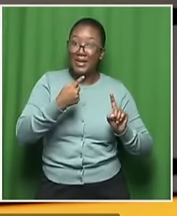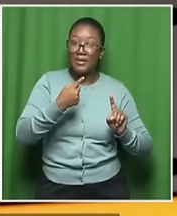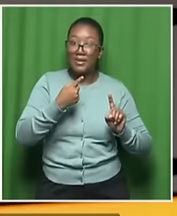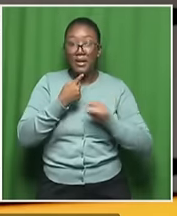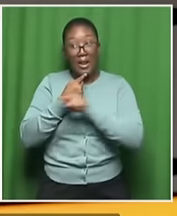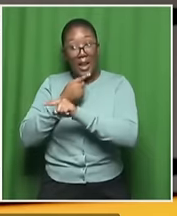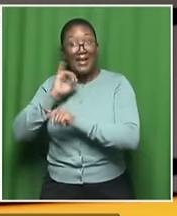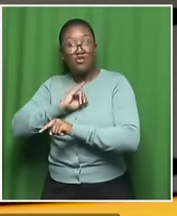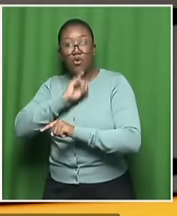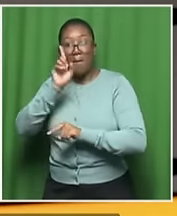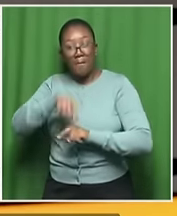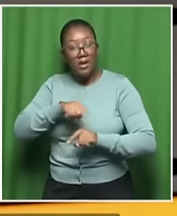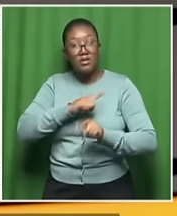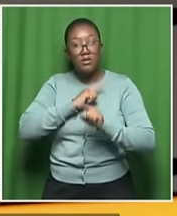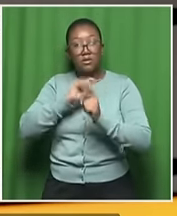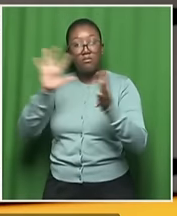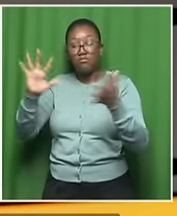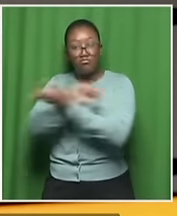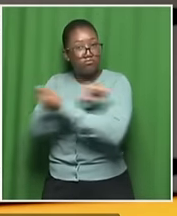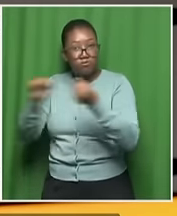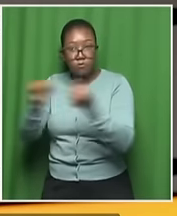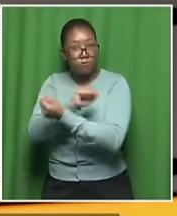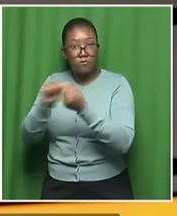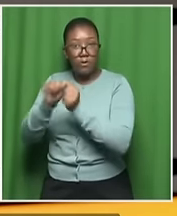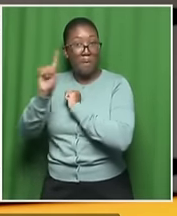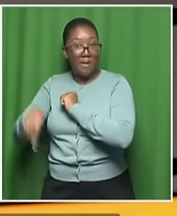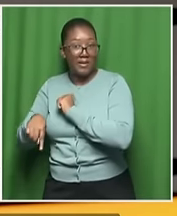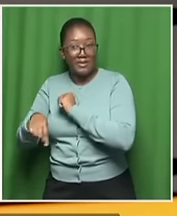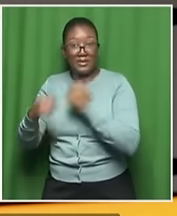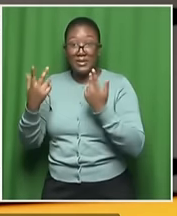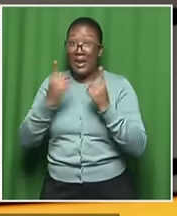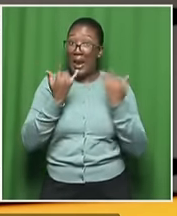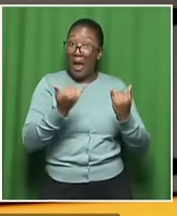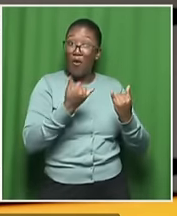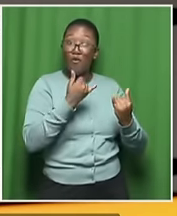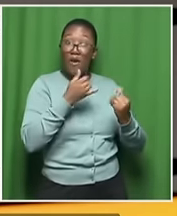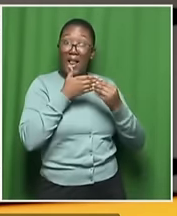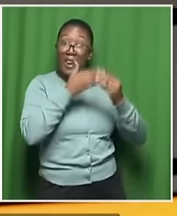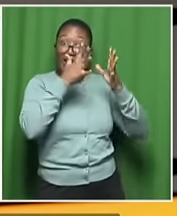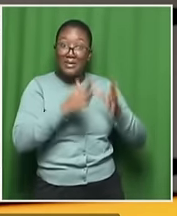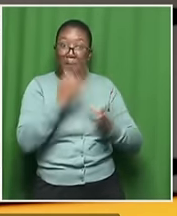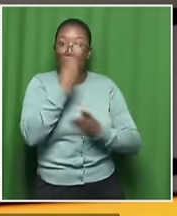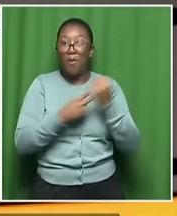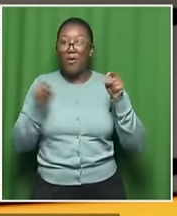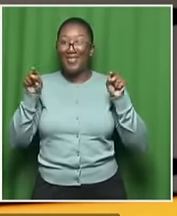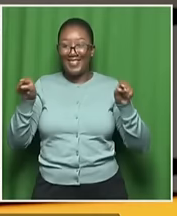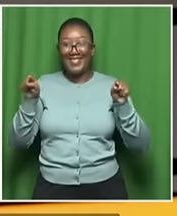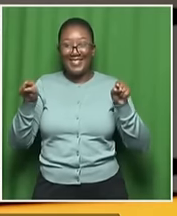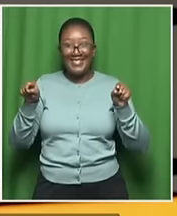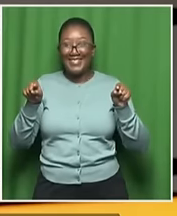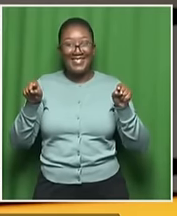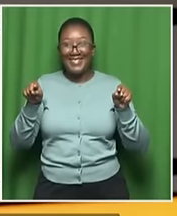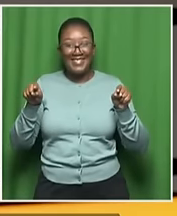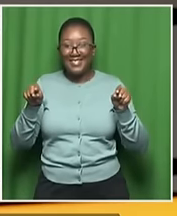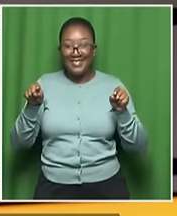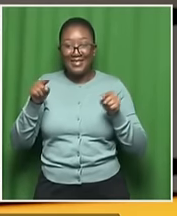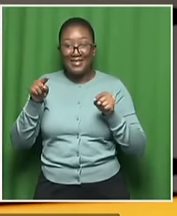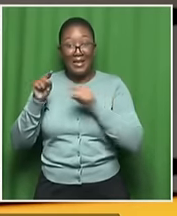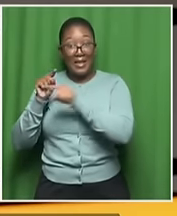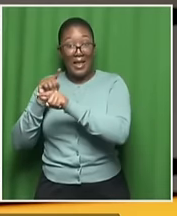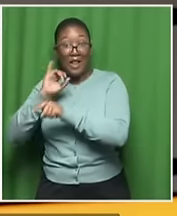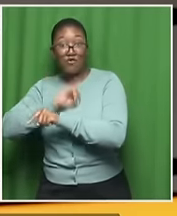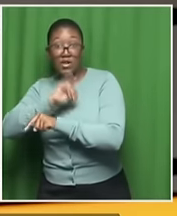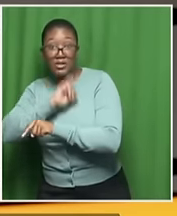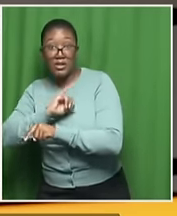must be destroyed. So if we use what people and leaders are saying, it's on both sides. The Israelis didn't